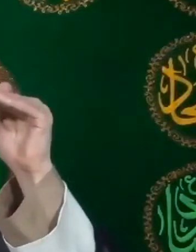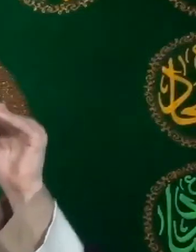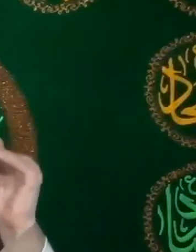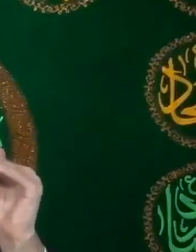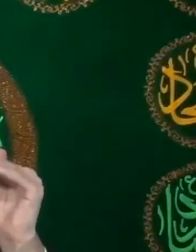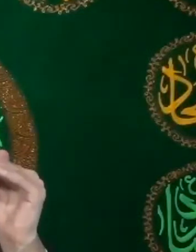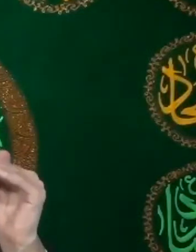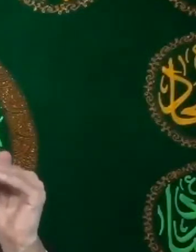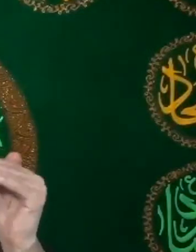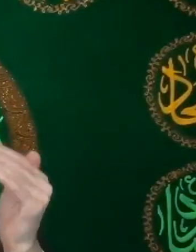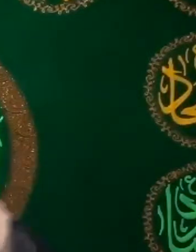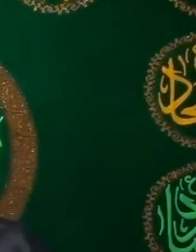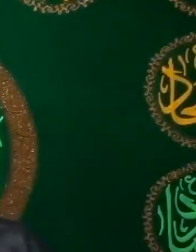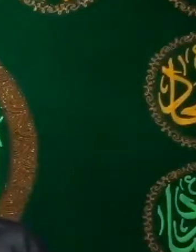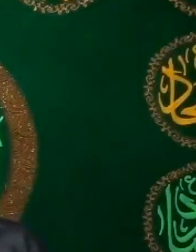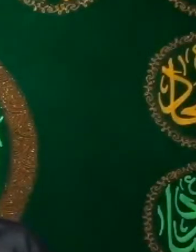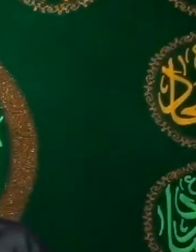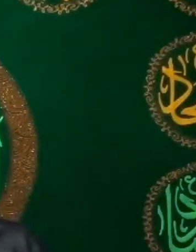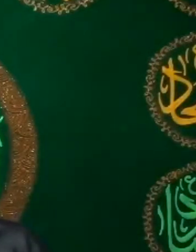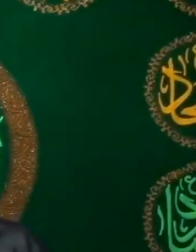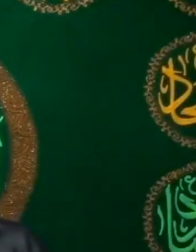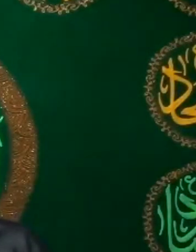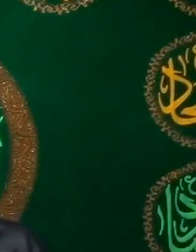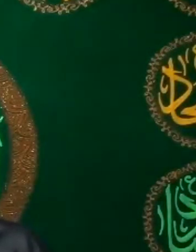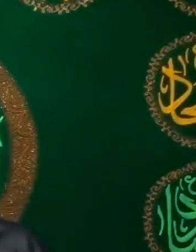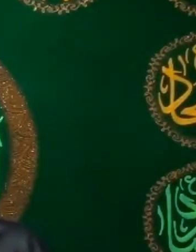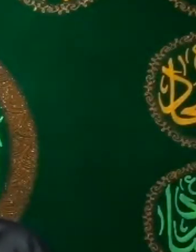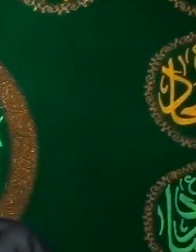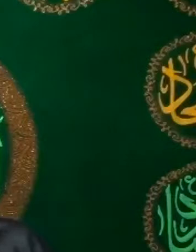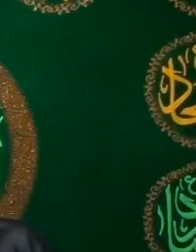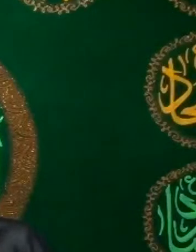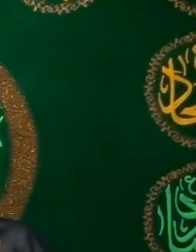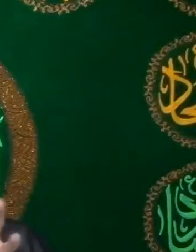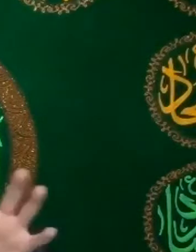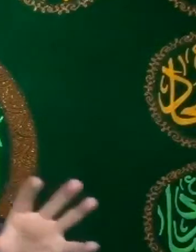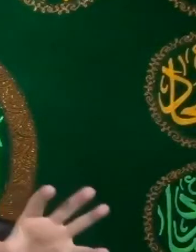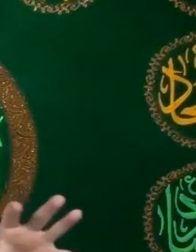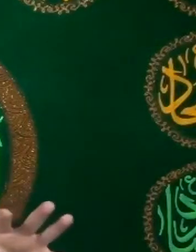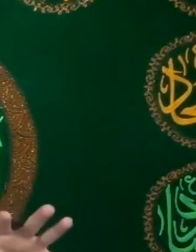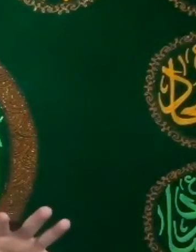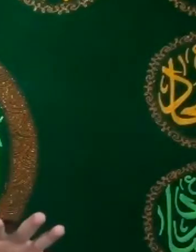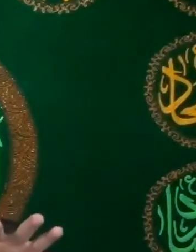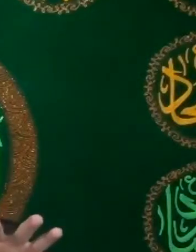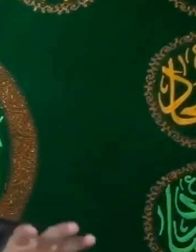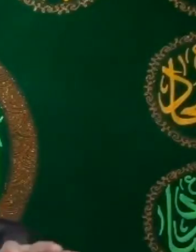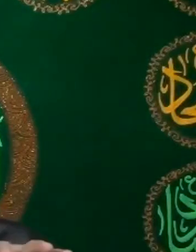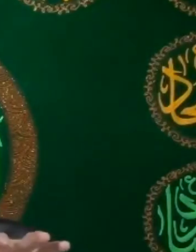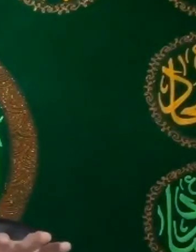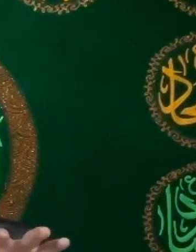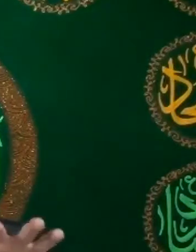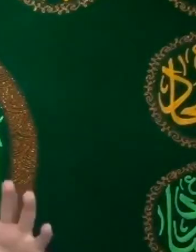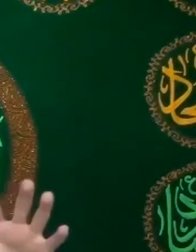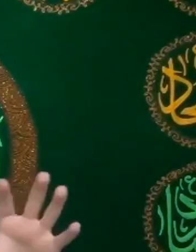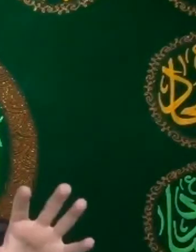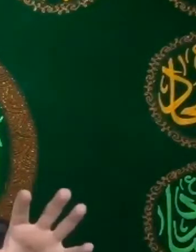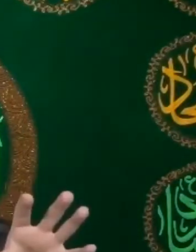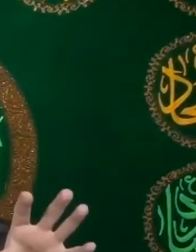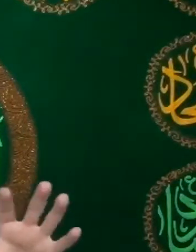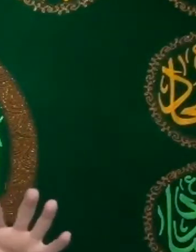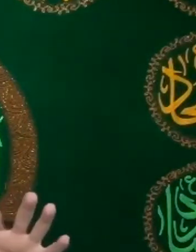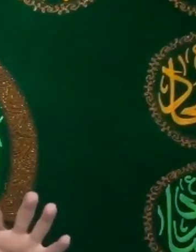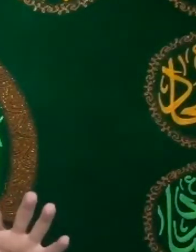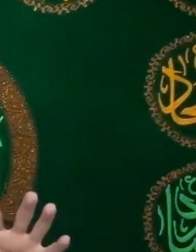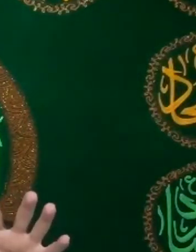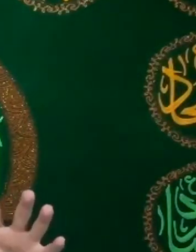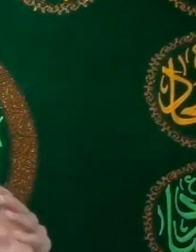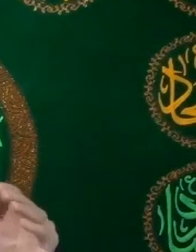1/3. Islamic recommendation according to the Rawayat is that depending on your heirs' financial